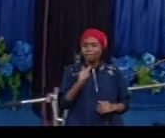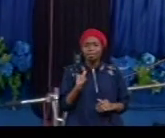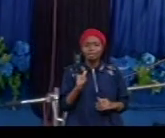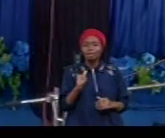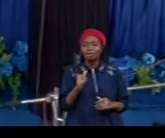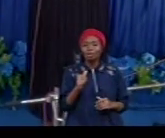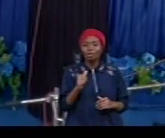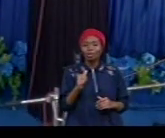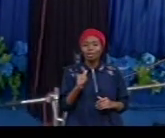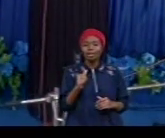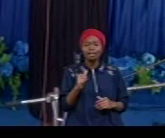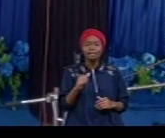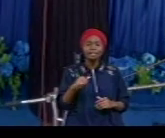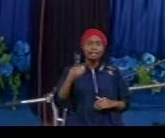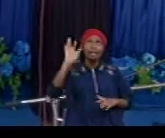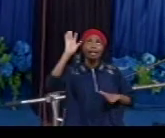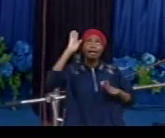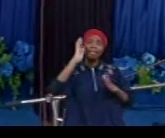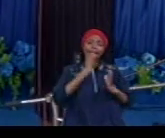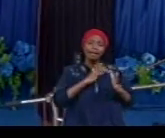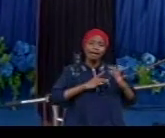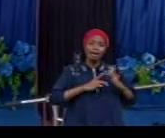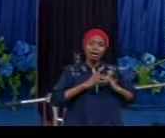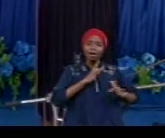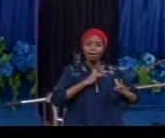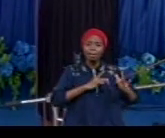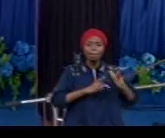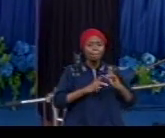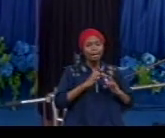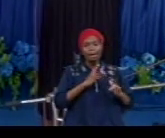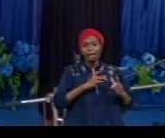changest not Thy